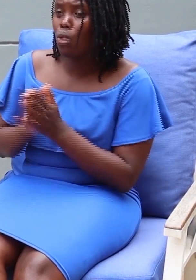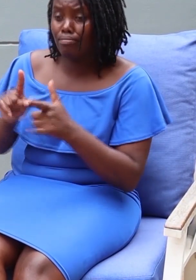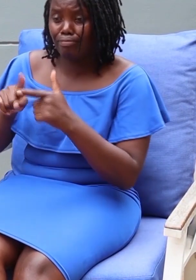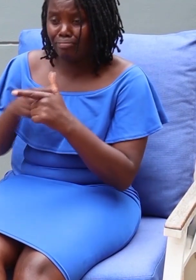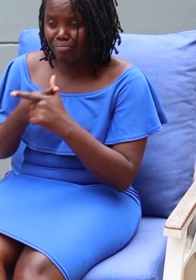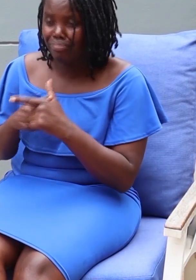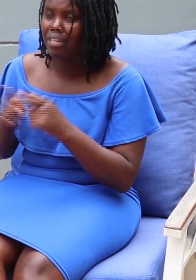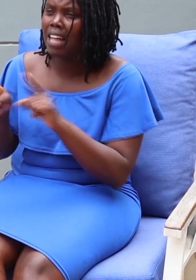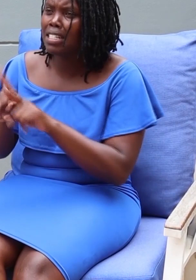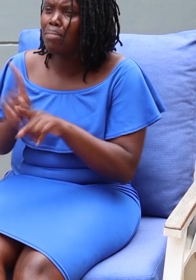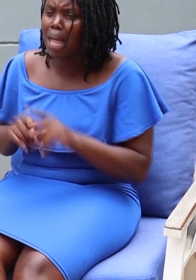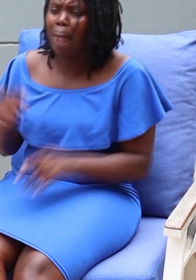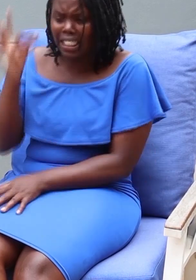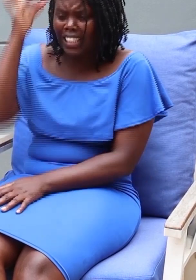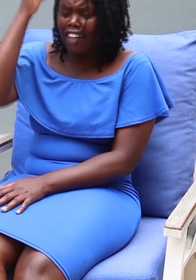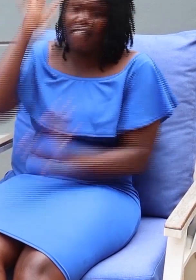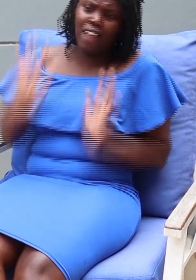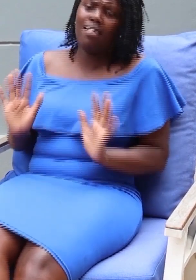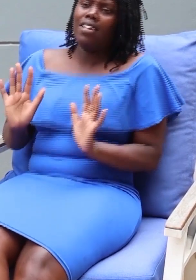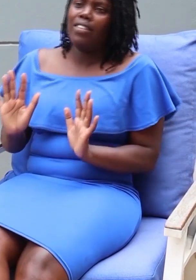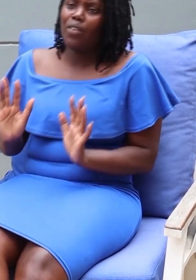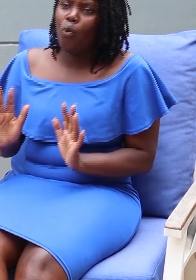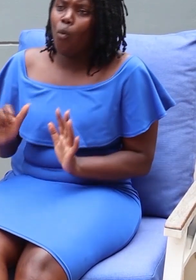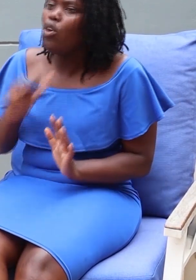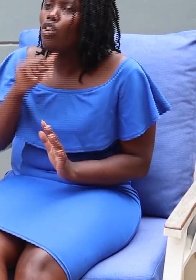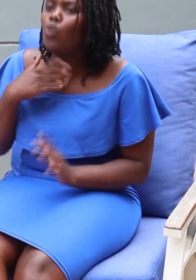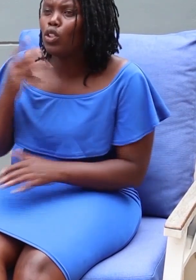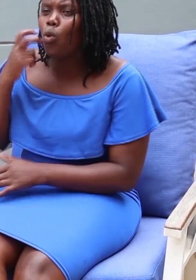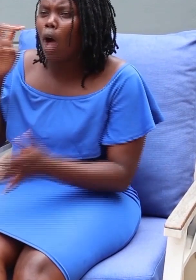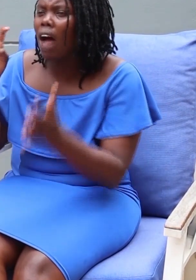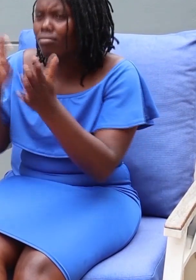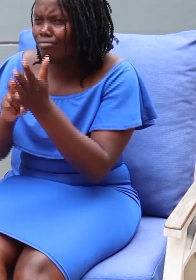You've said that as a person with albinism,